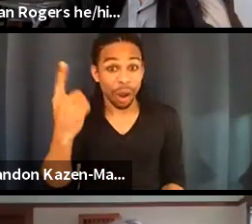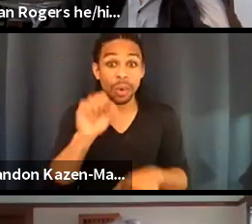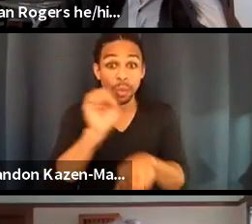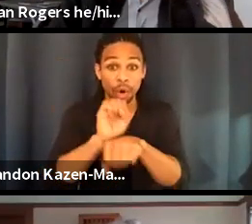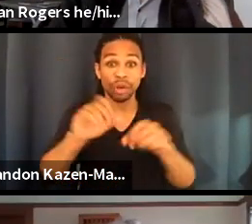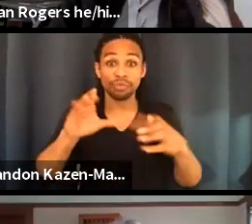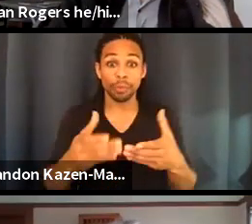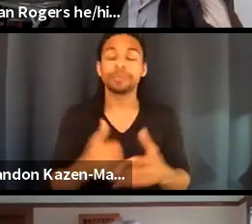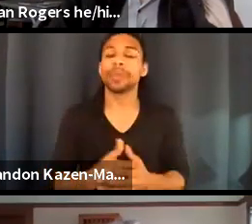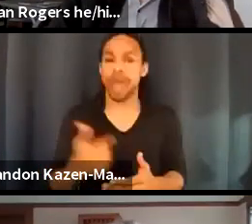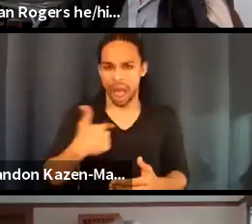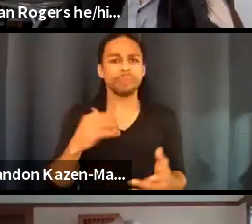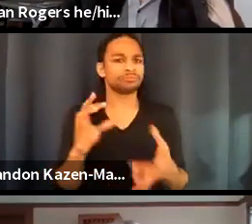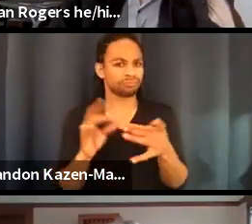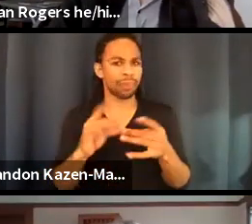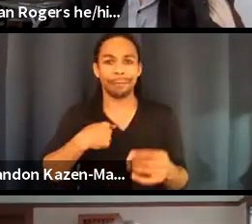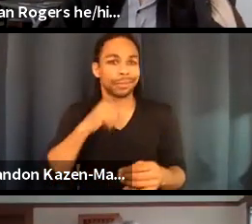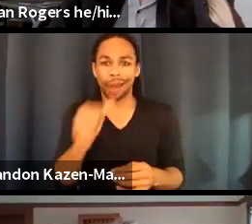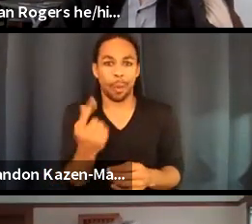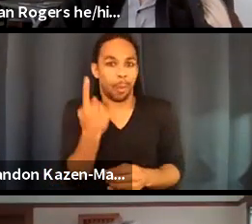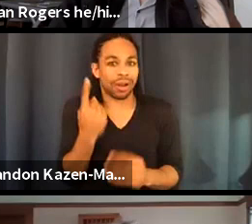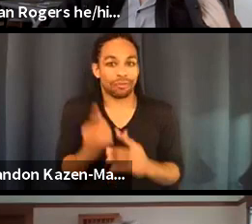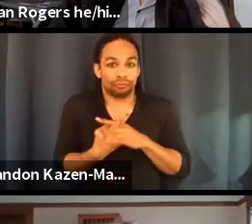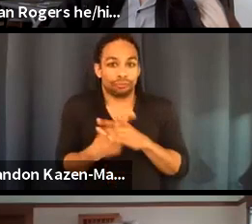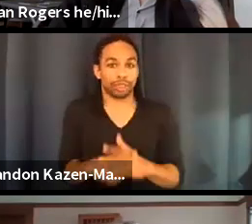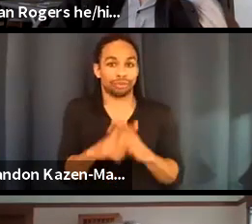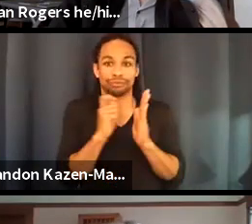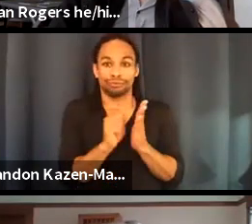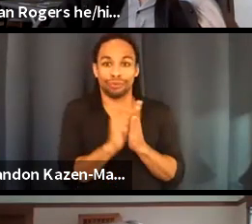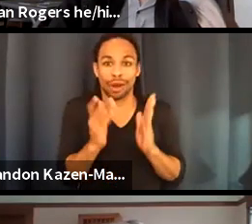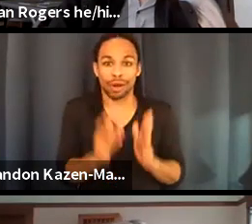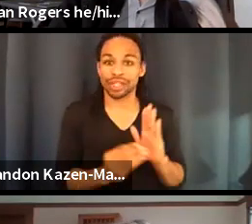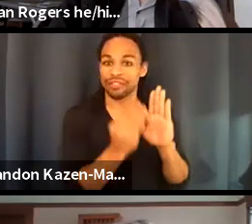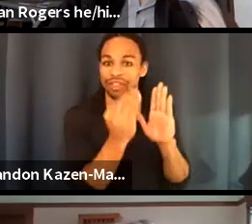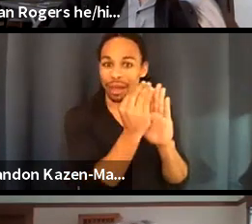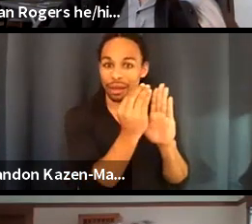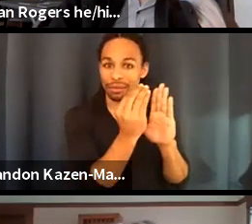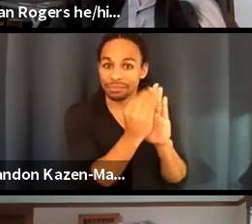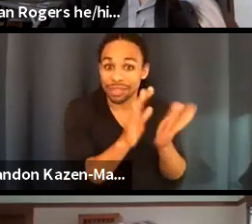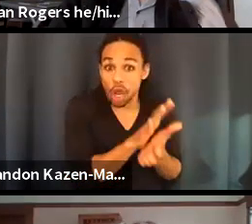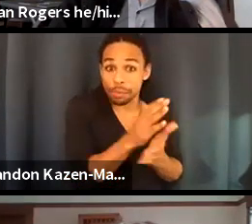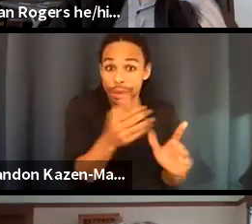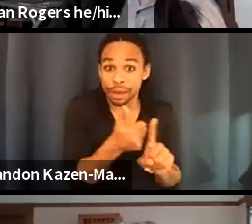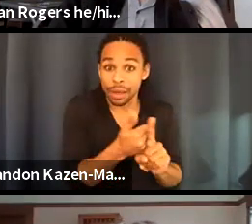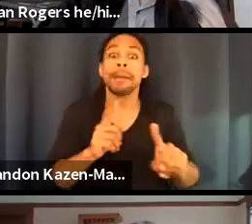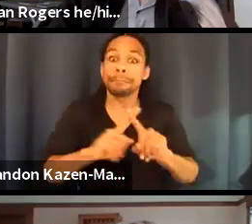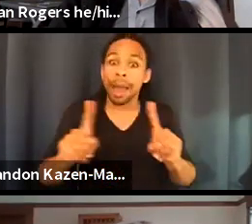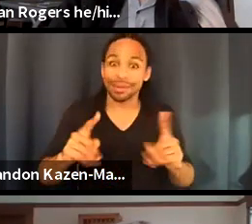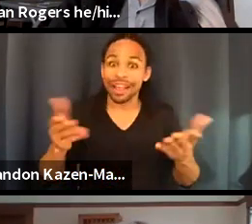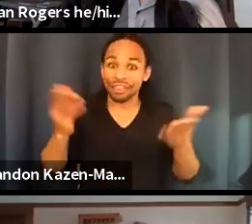were, and so they're here to give a brief introduction and tell you their creation story.